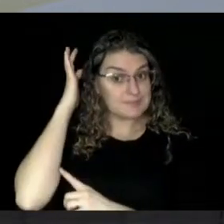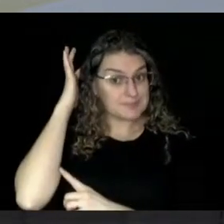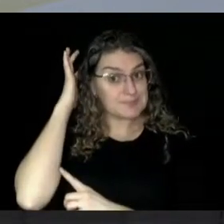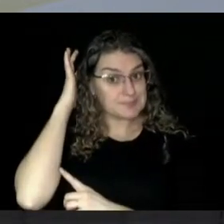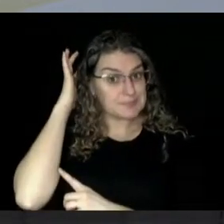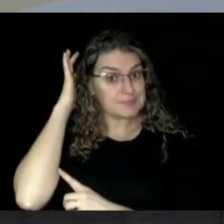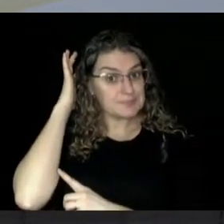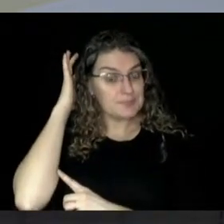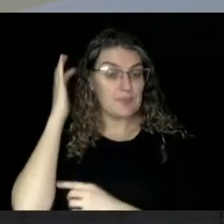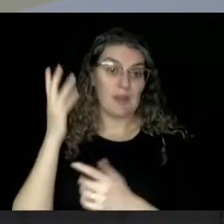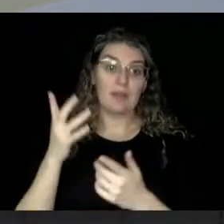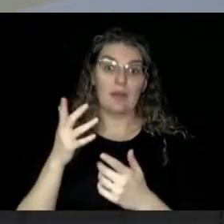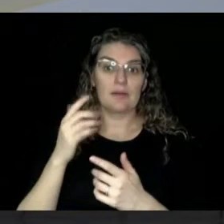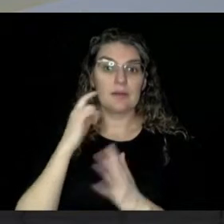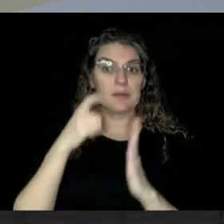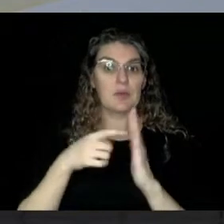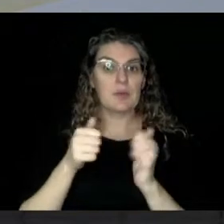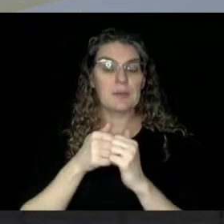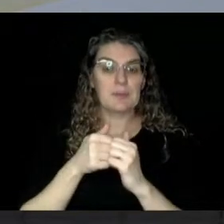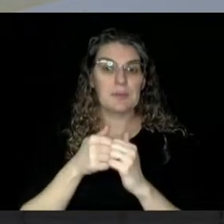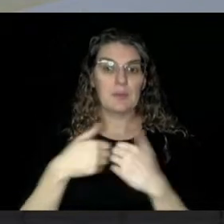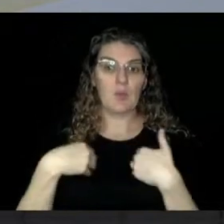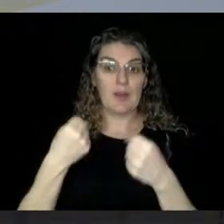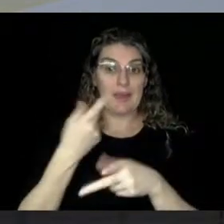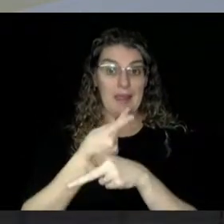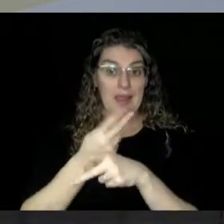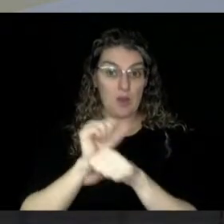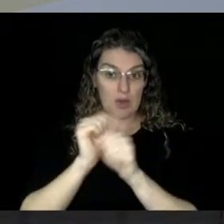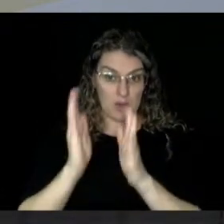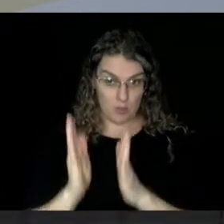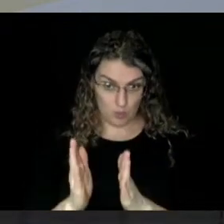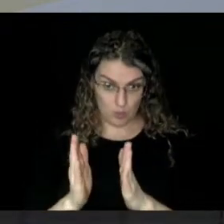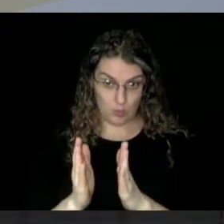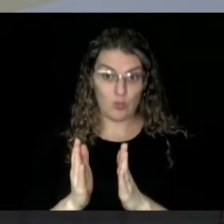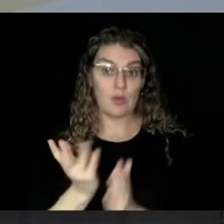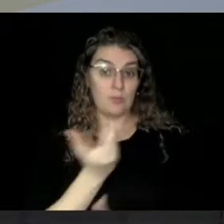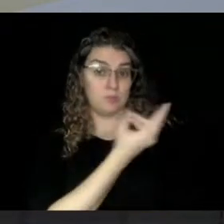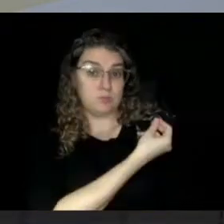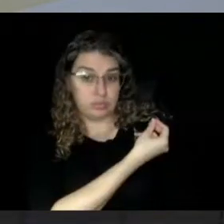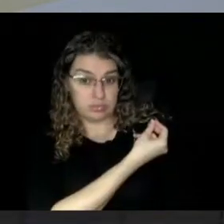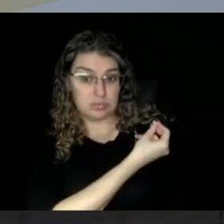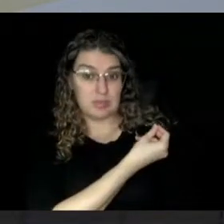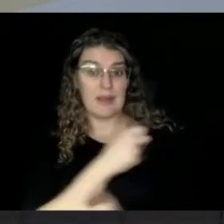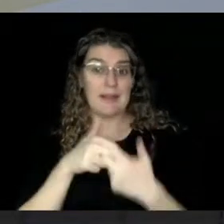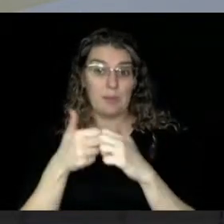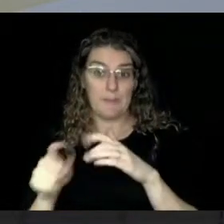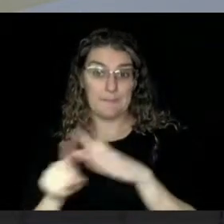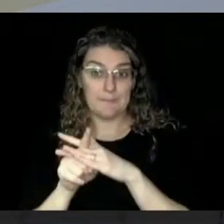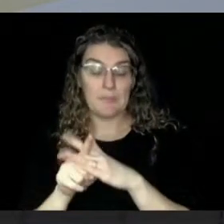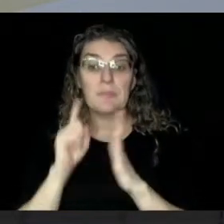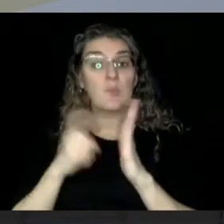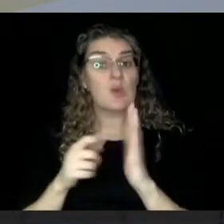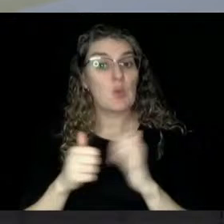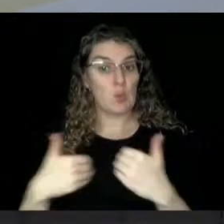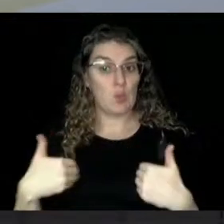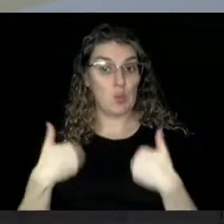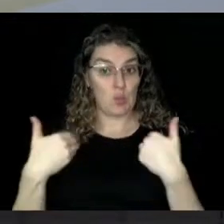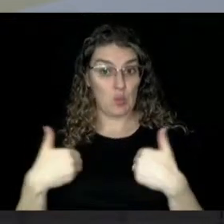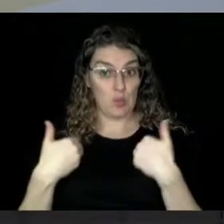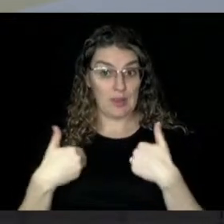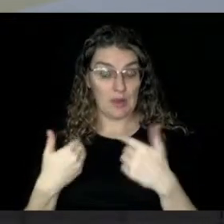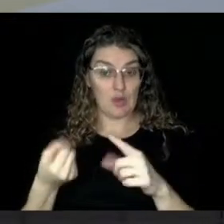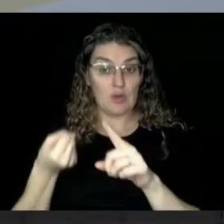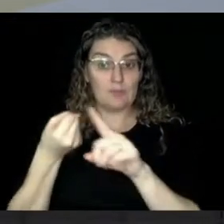of healthcare workers. We've seen more reports of side effects with younger